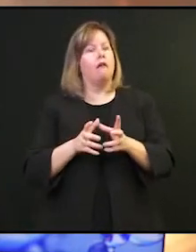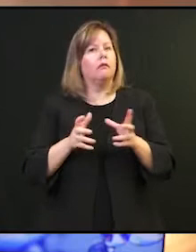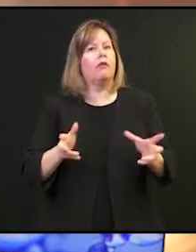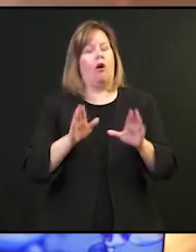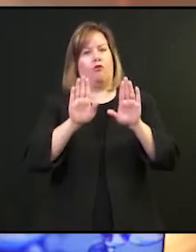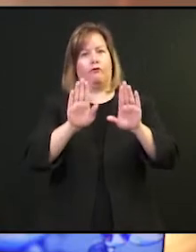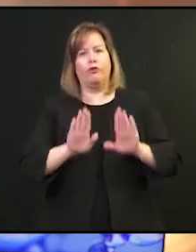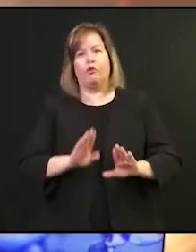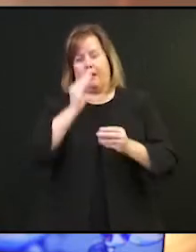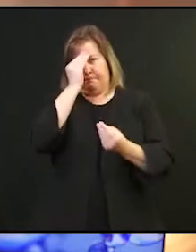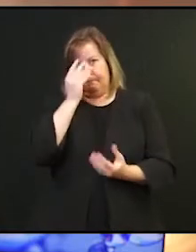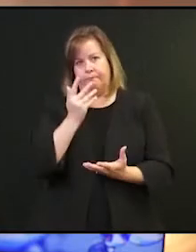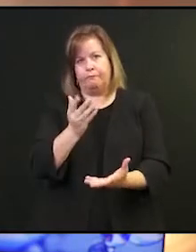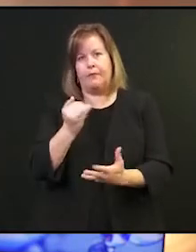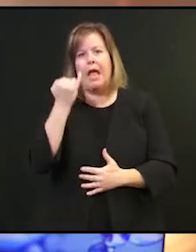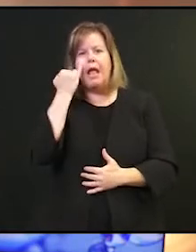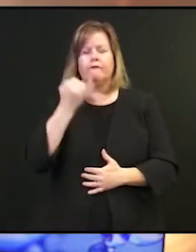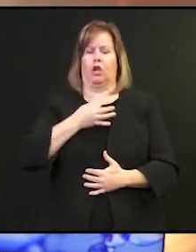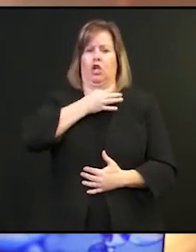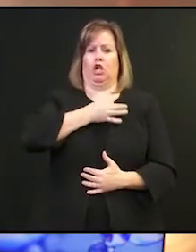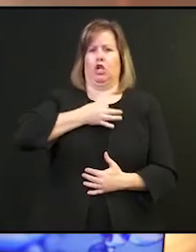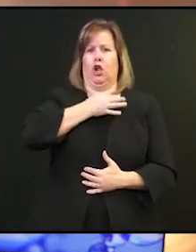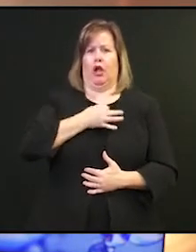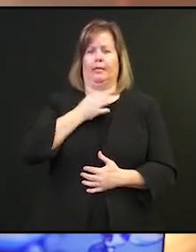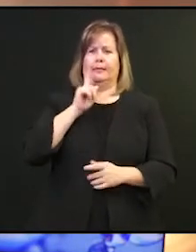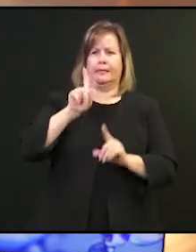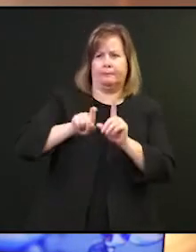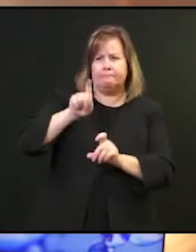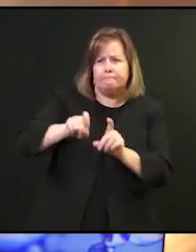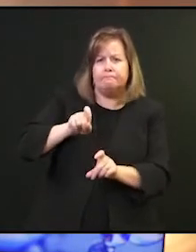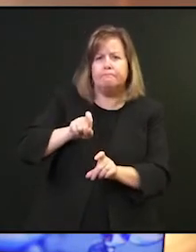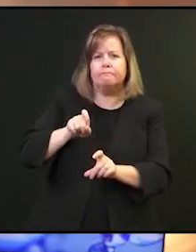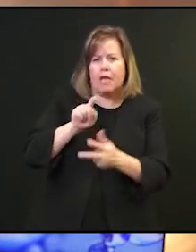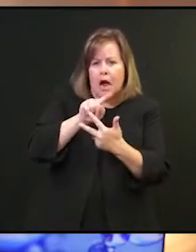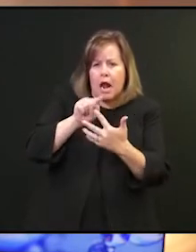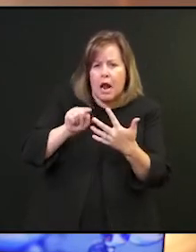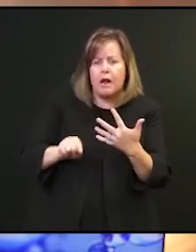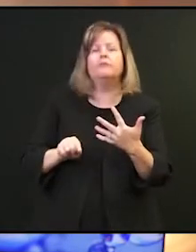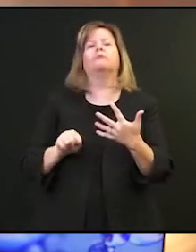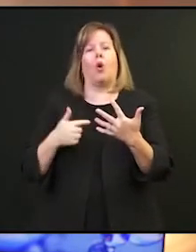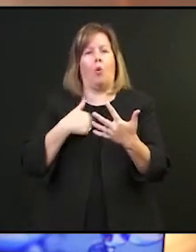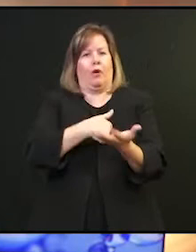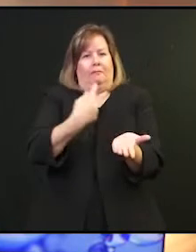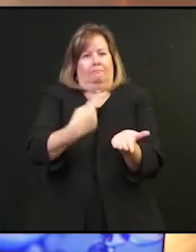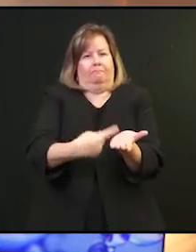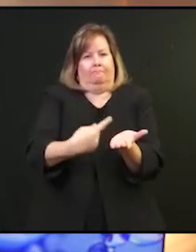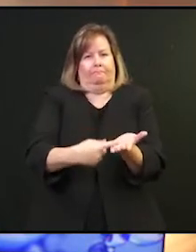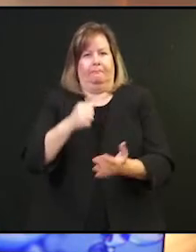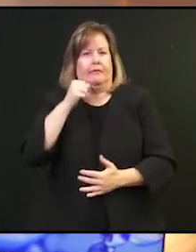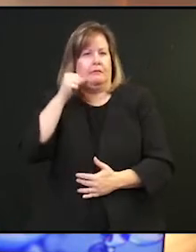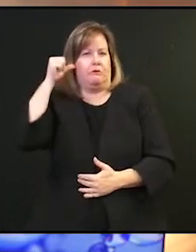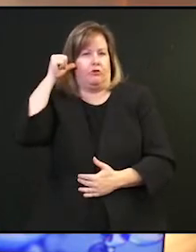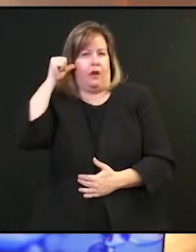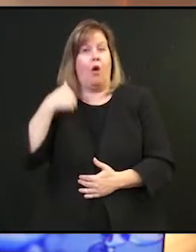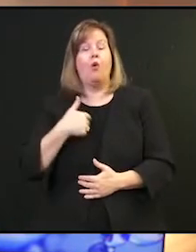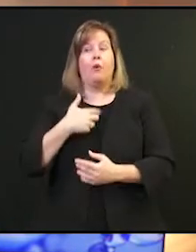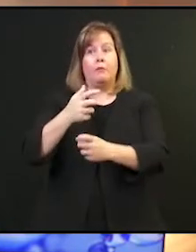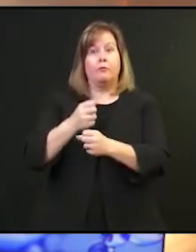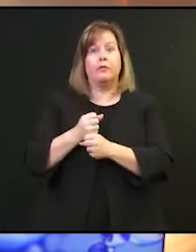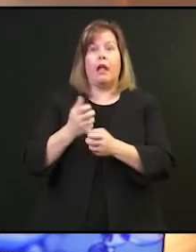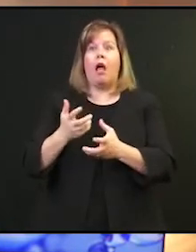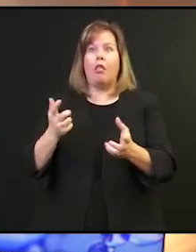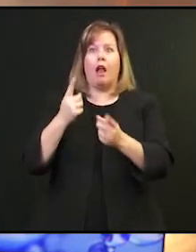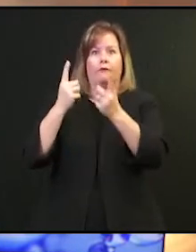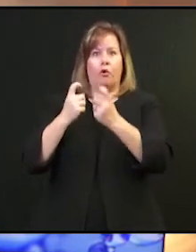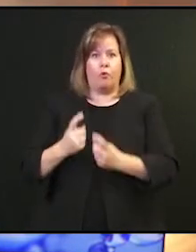And so if you're curious about any of those questions, and these are the kind of things that we've been receiving a lot of questions about in the past few weeks,